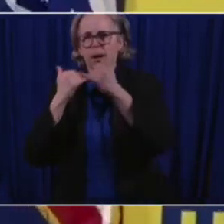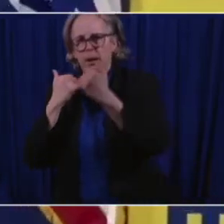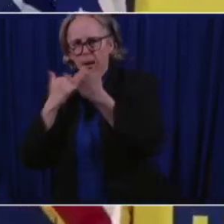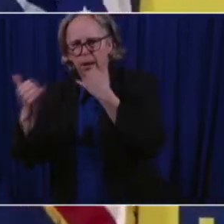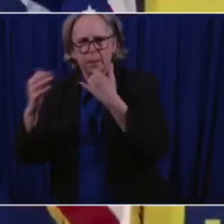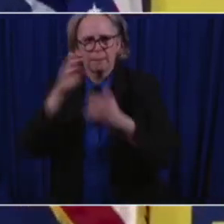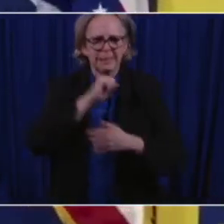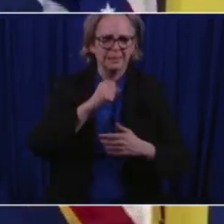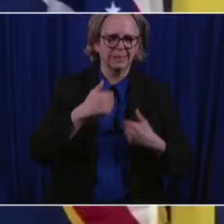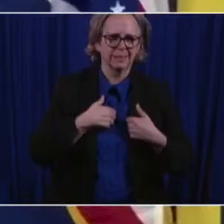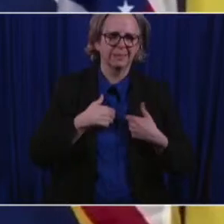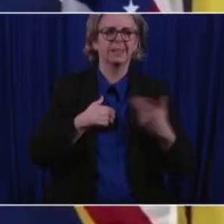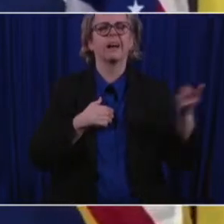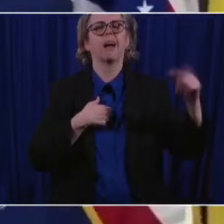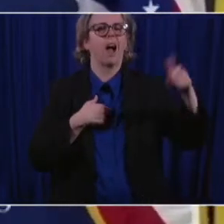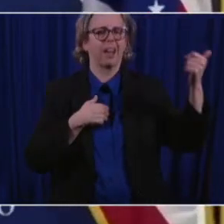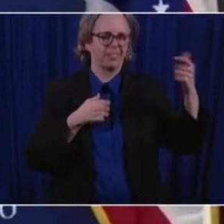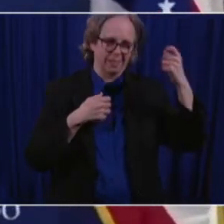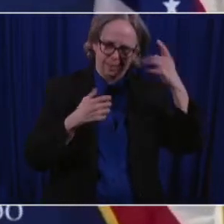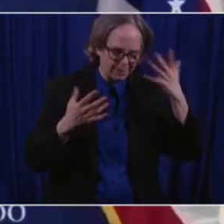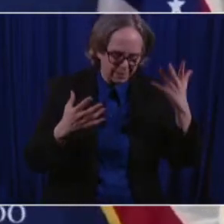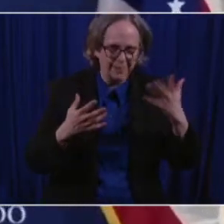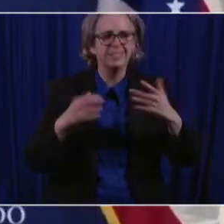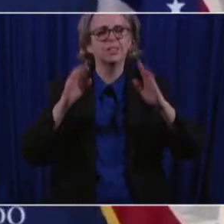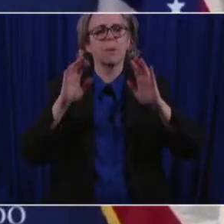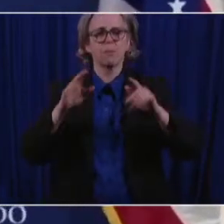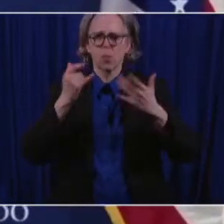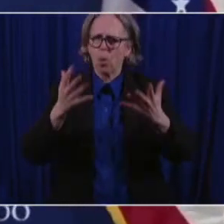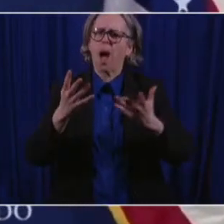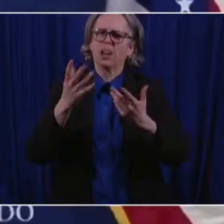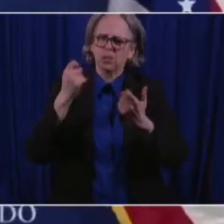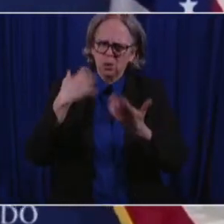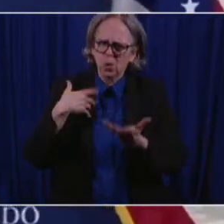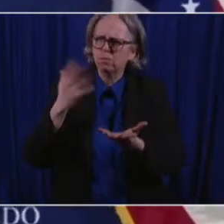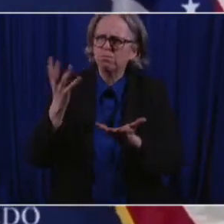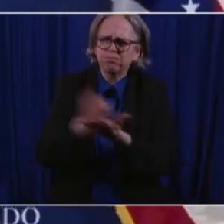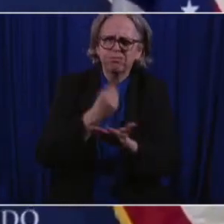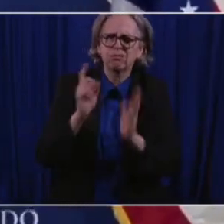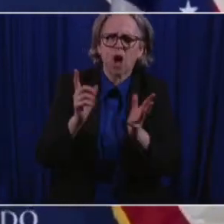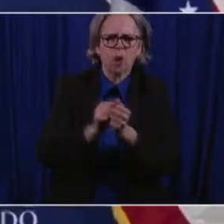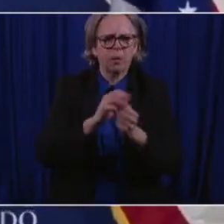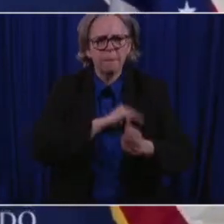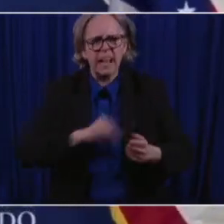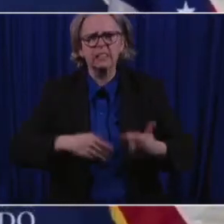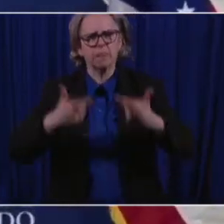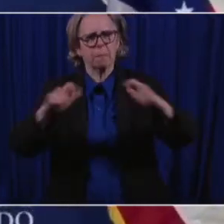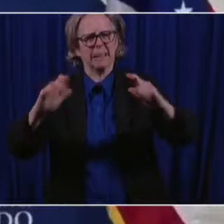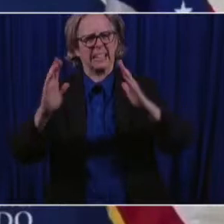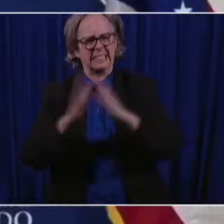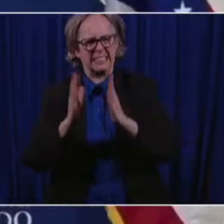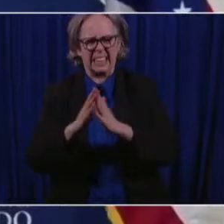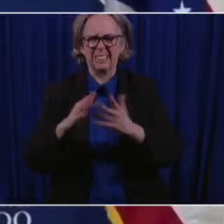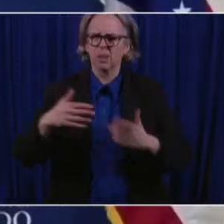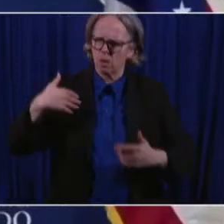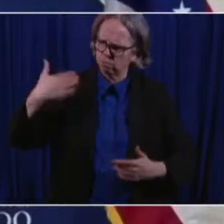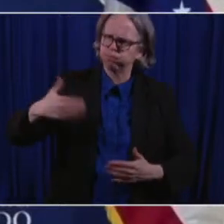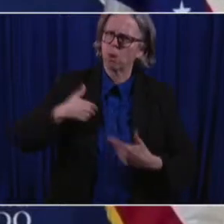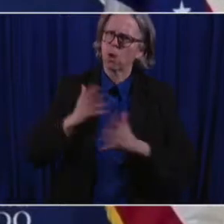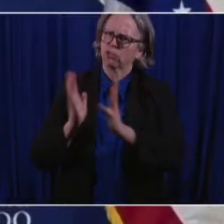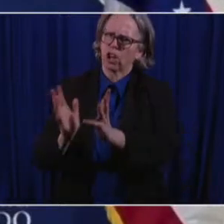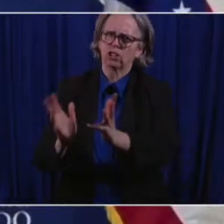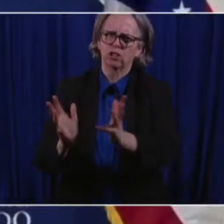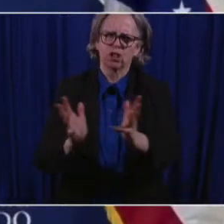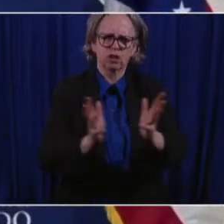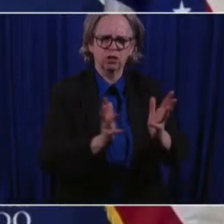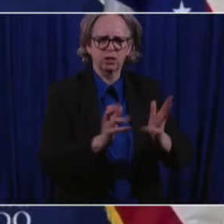and I talk to the mayors of our major cities every time we get ready to have a press conference. And so, Wade, thank you for your